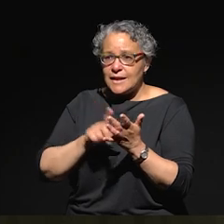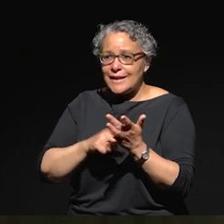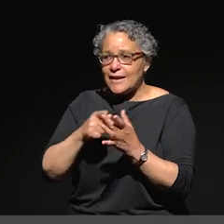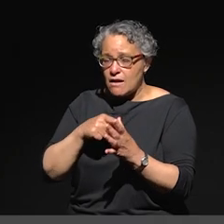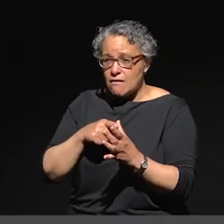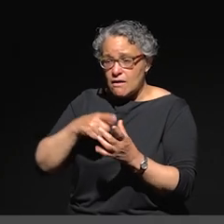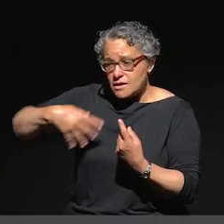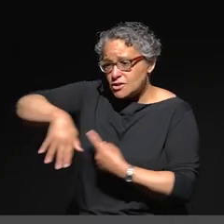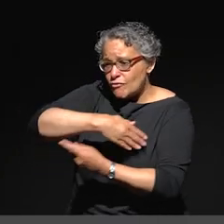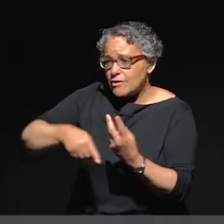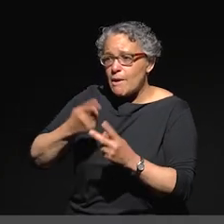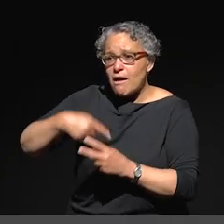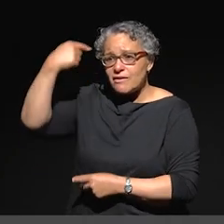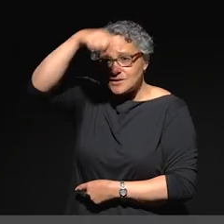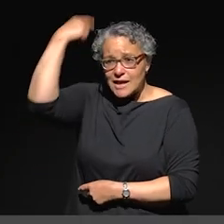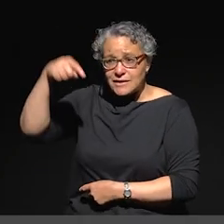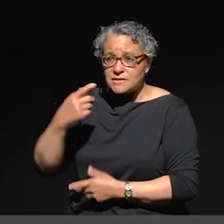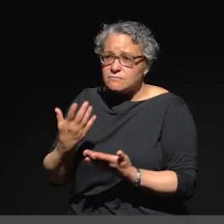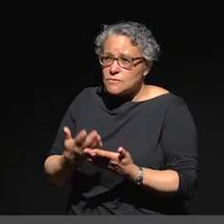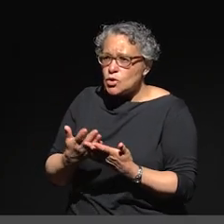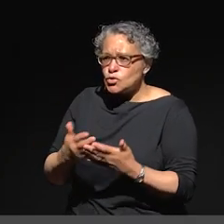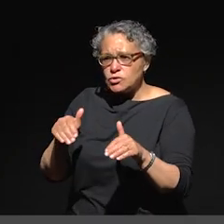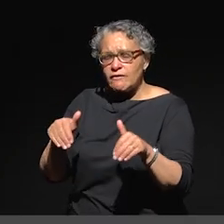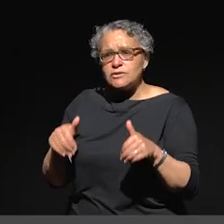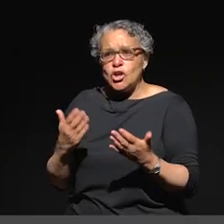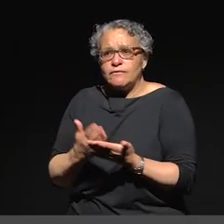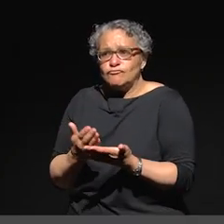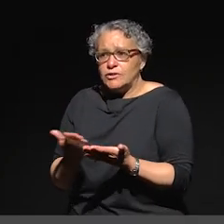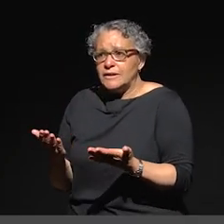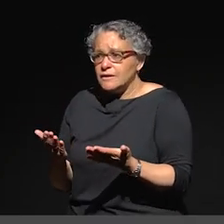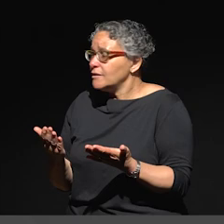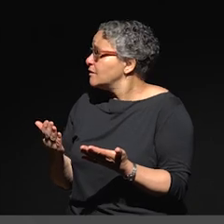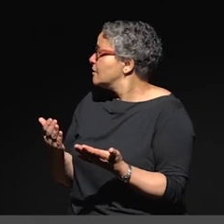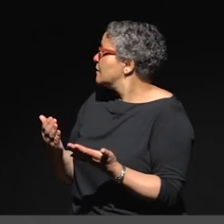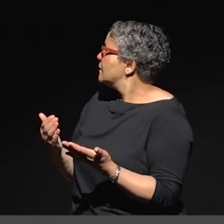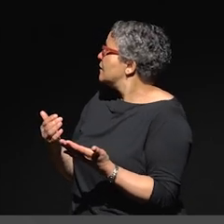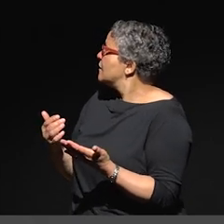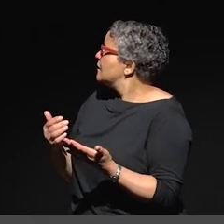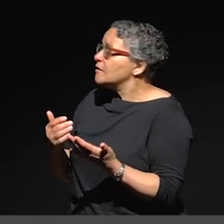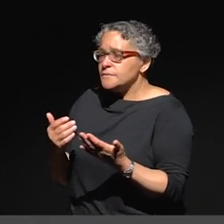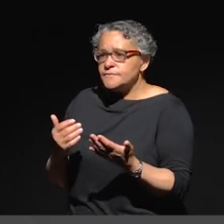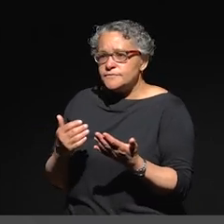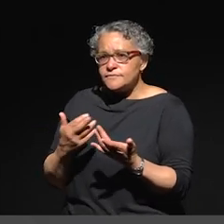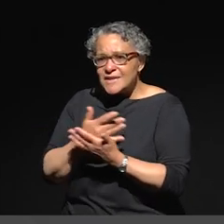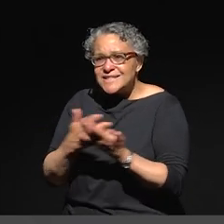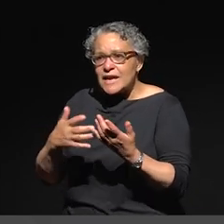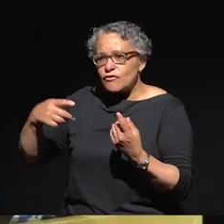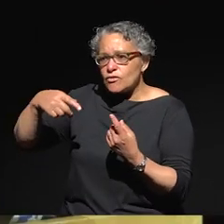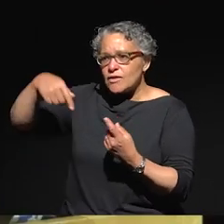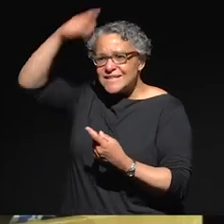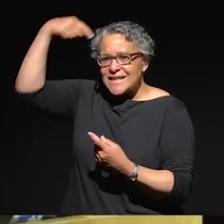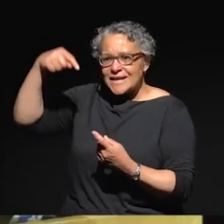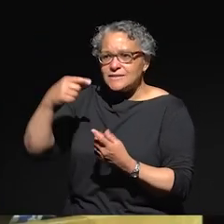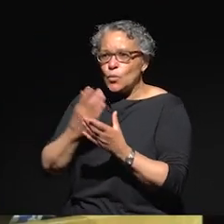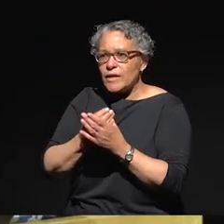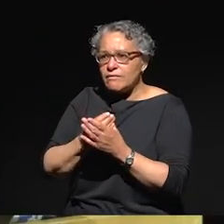saints. And this is quite conservative in a way, as a brief, and also as a general composition. central saint surrounded by some other saints, and this